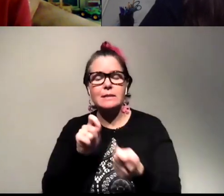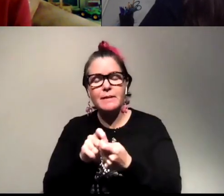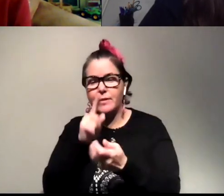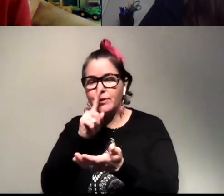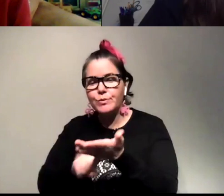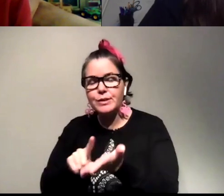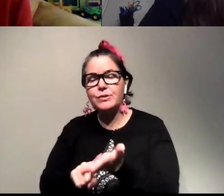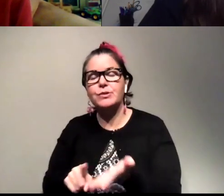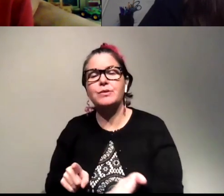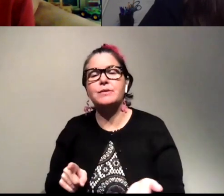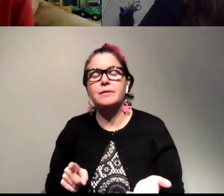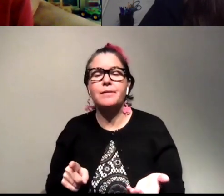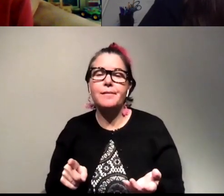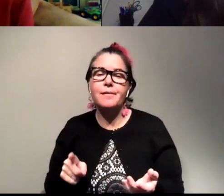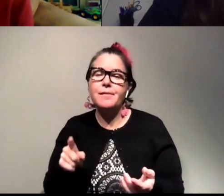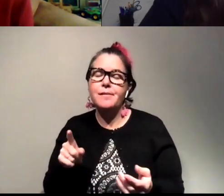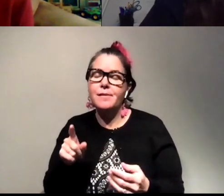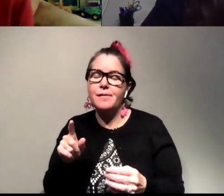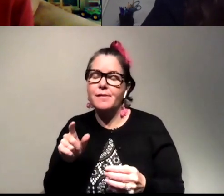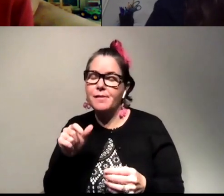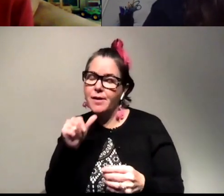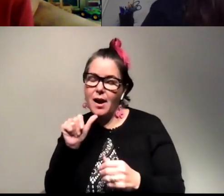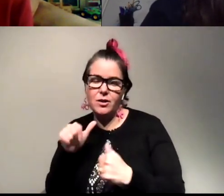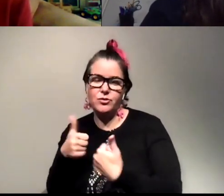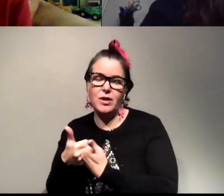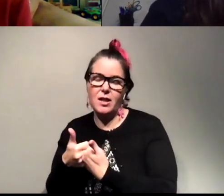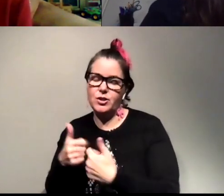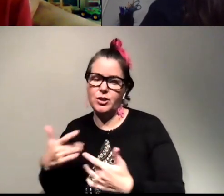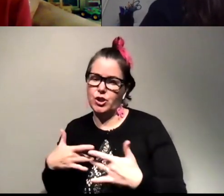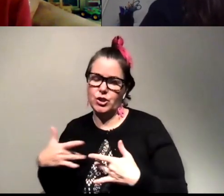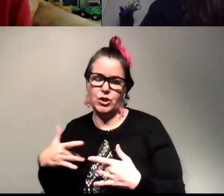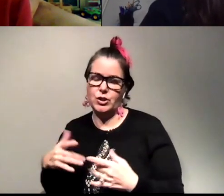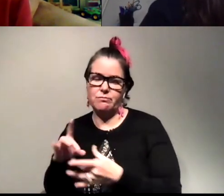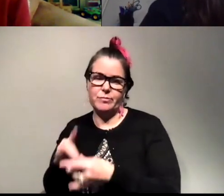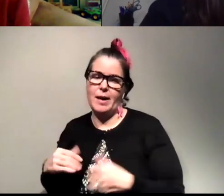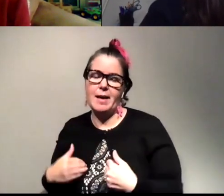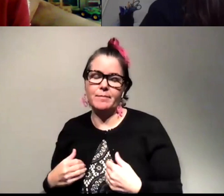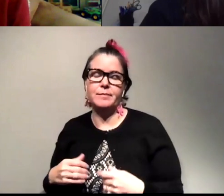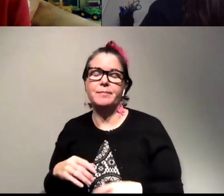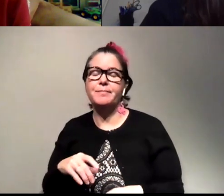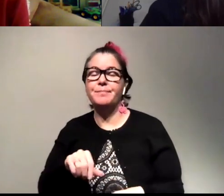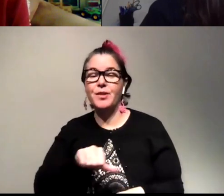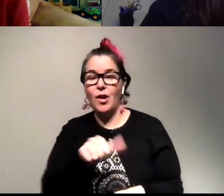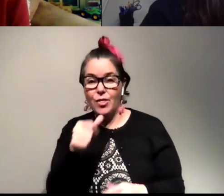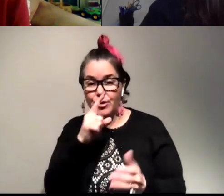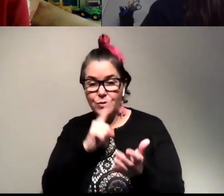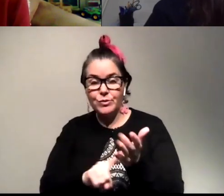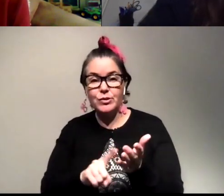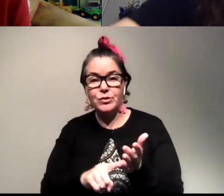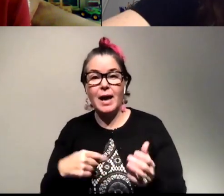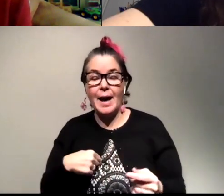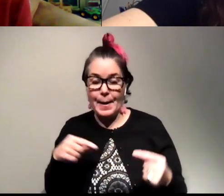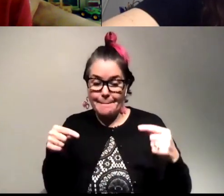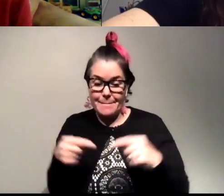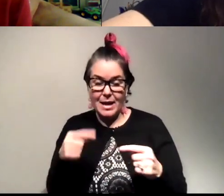research, it's not as challenging to worry about. But other kinds of research, I am a pain